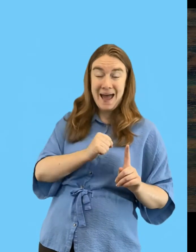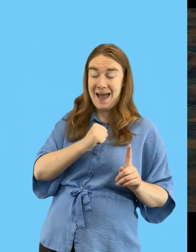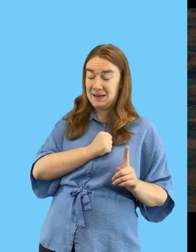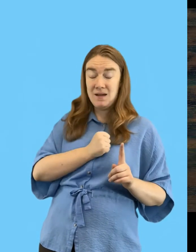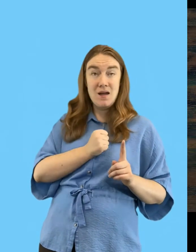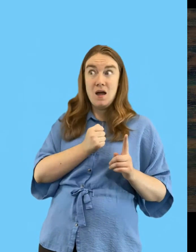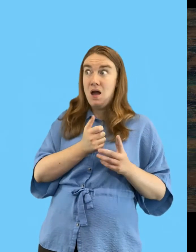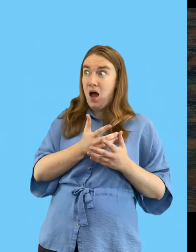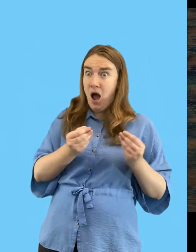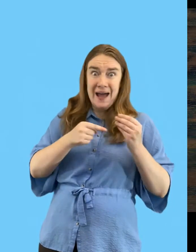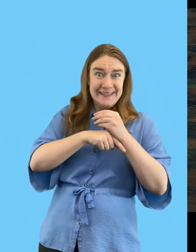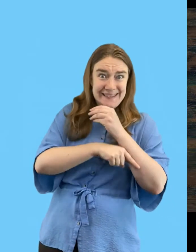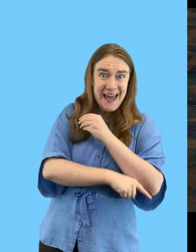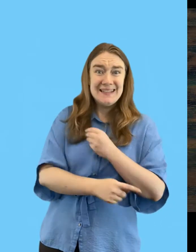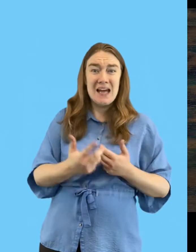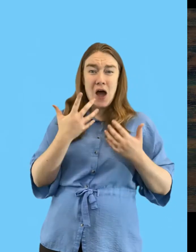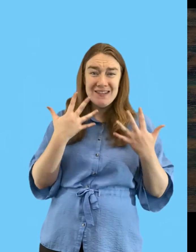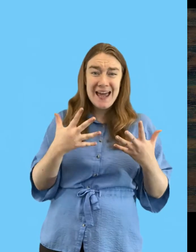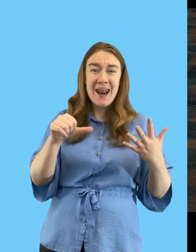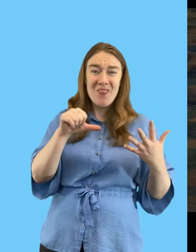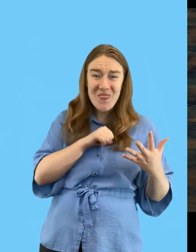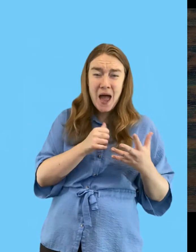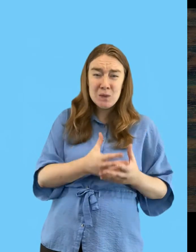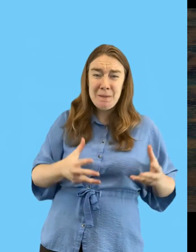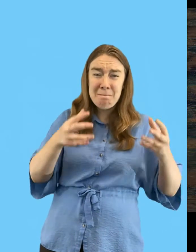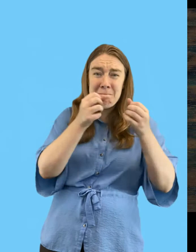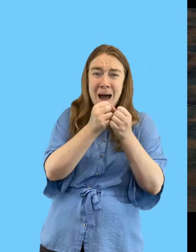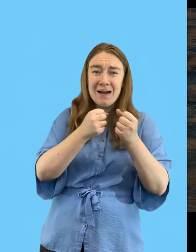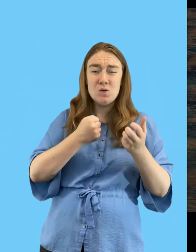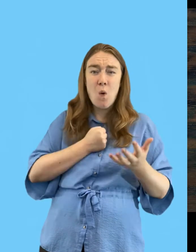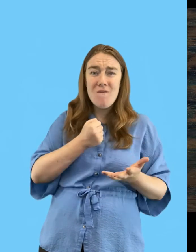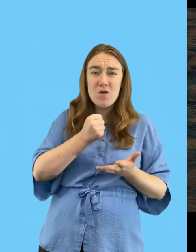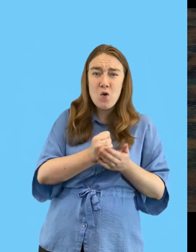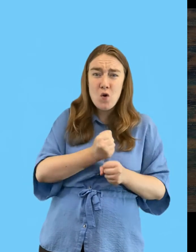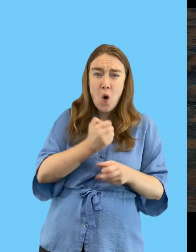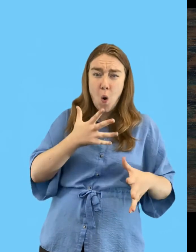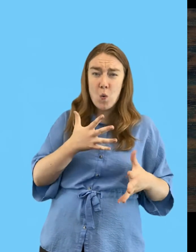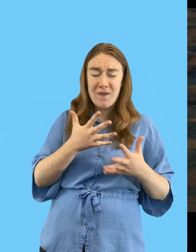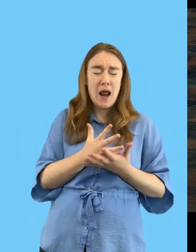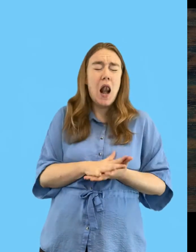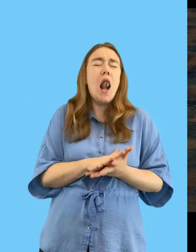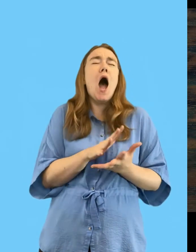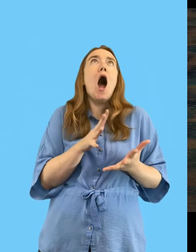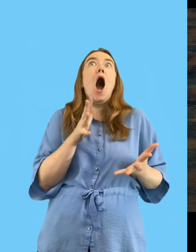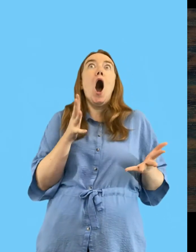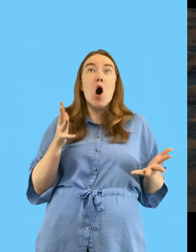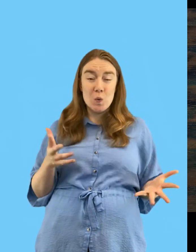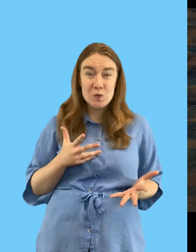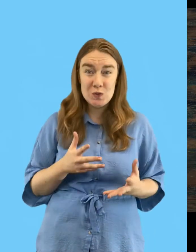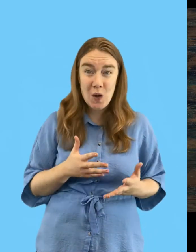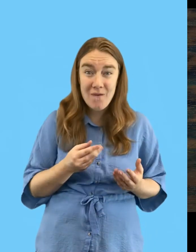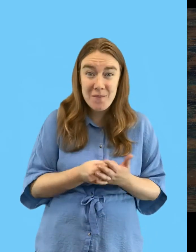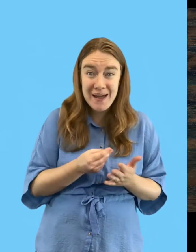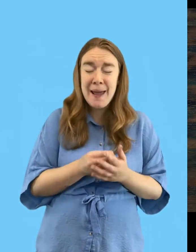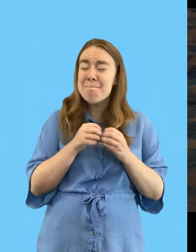equivalent to 10,000 bags of gold. That's an eye-watering amount of money, billions